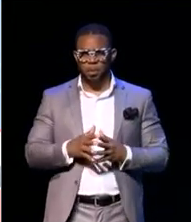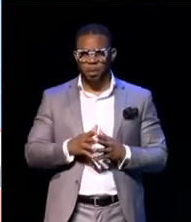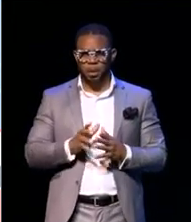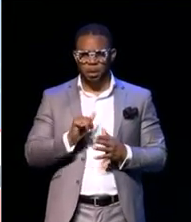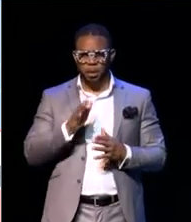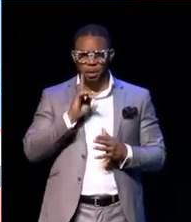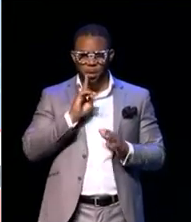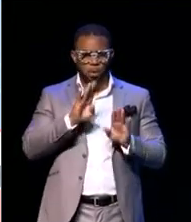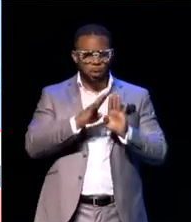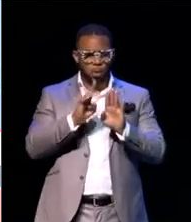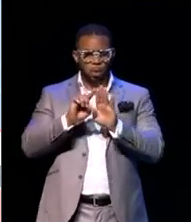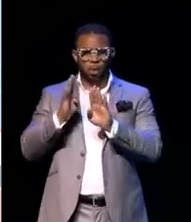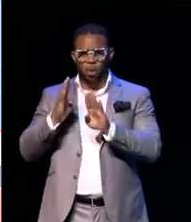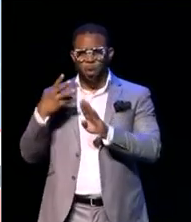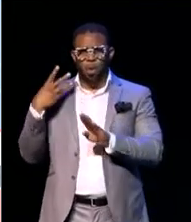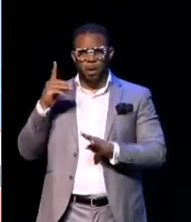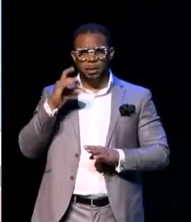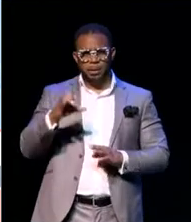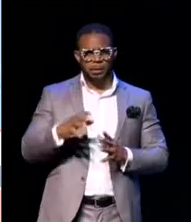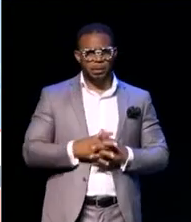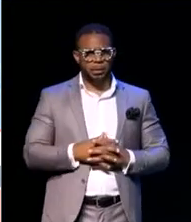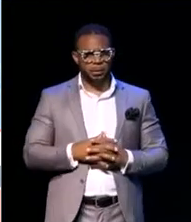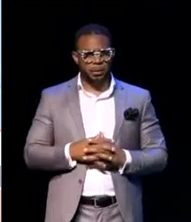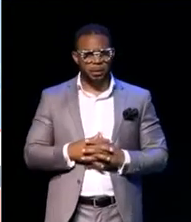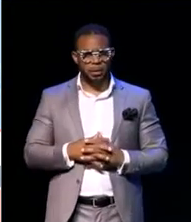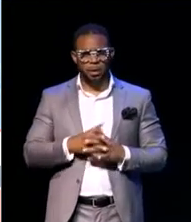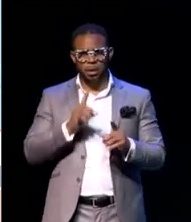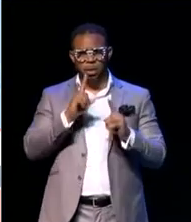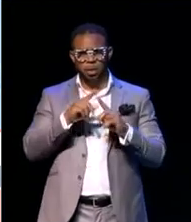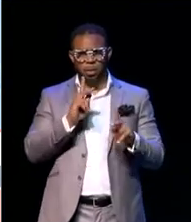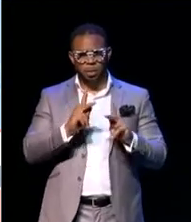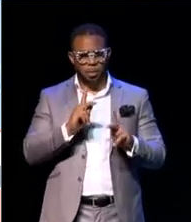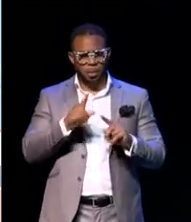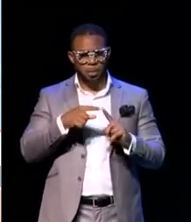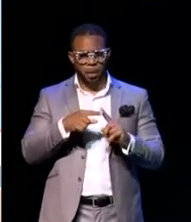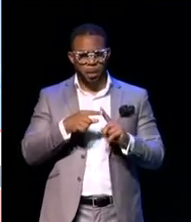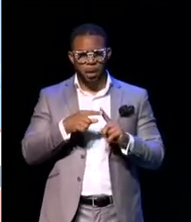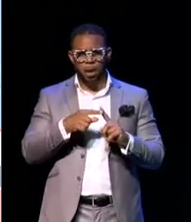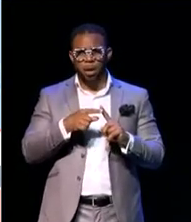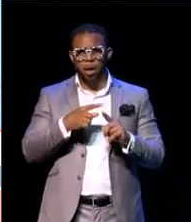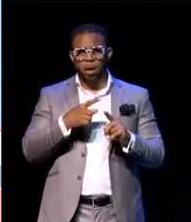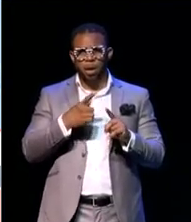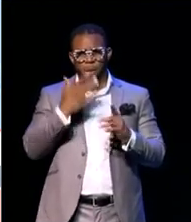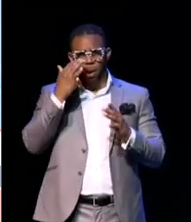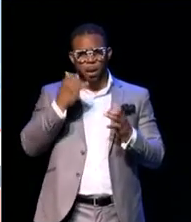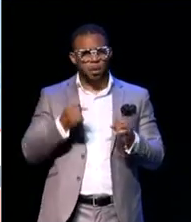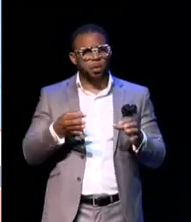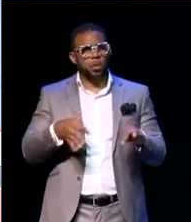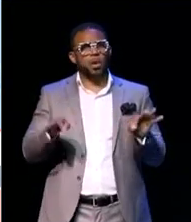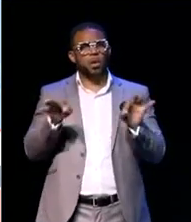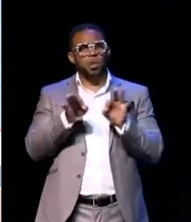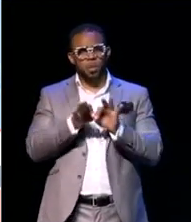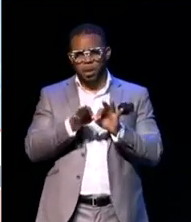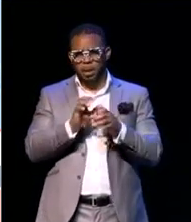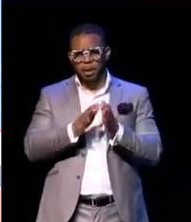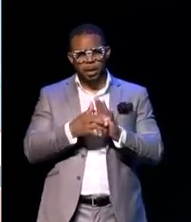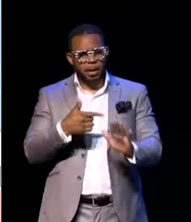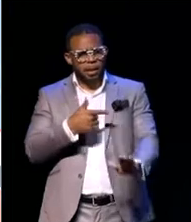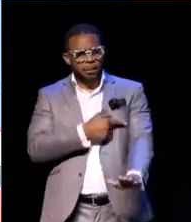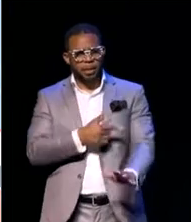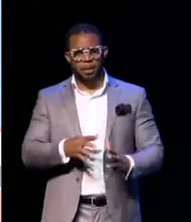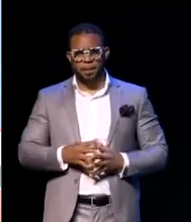going door to door in Washington, D.C., talking to people about why it's so important to get